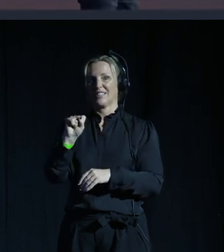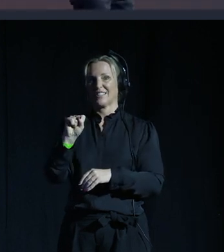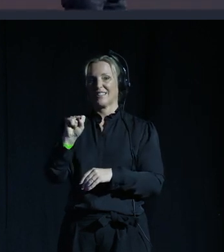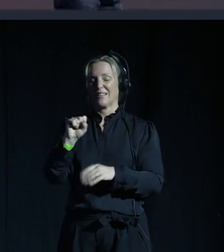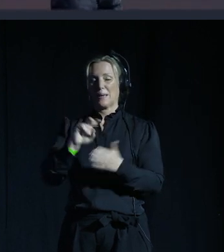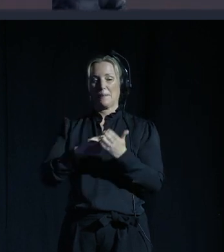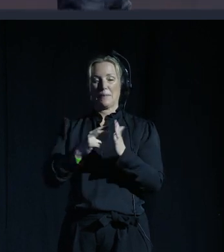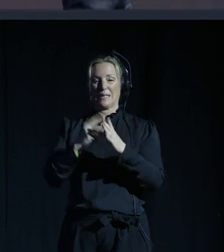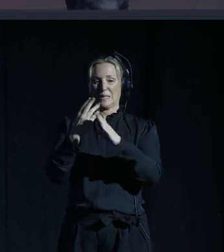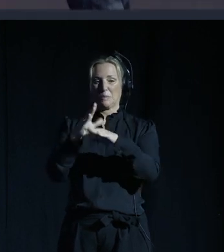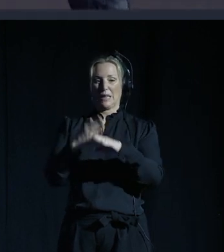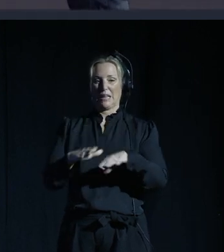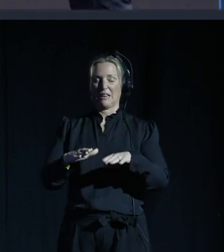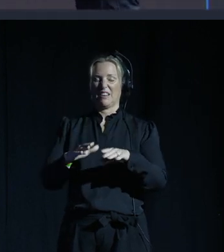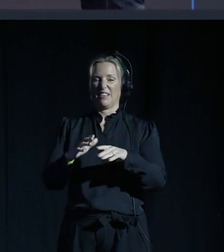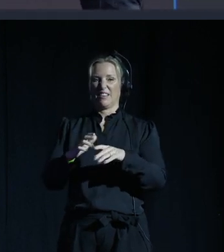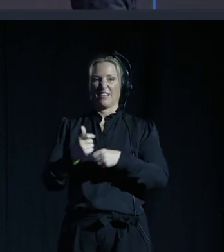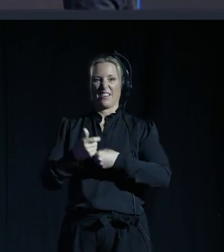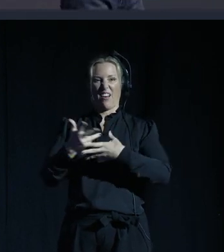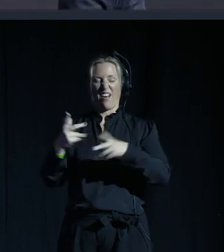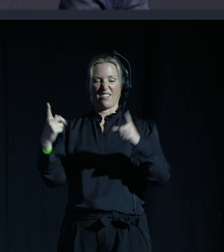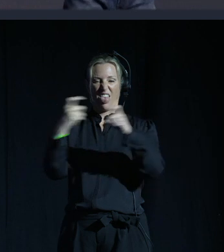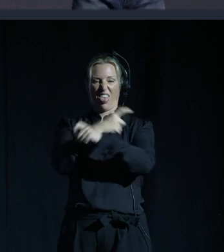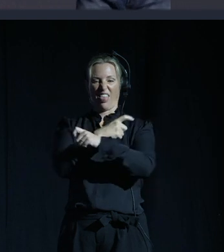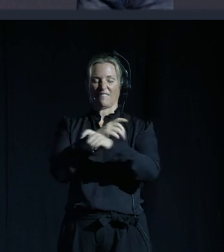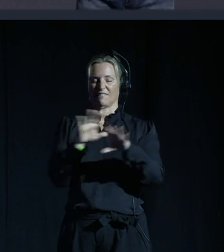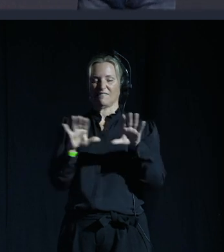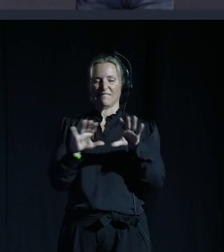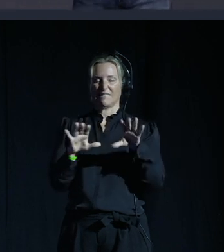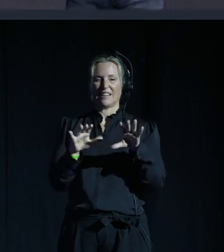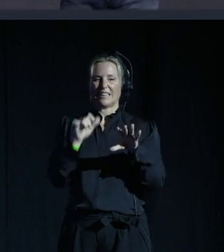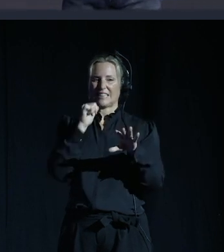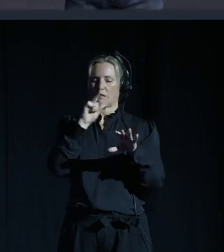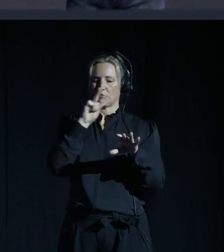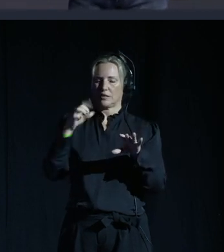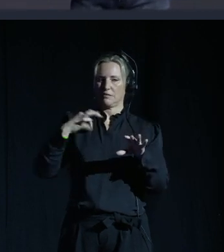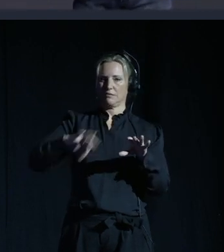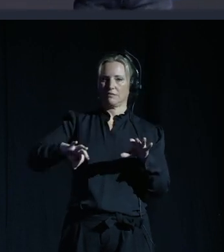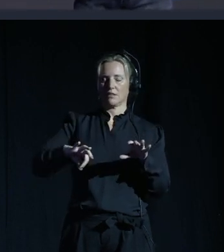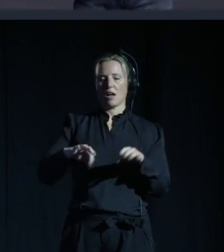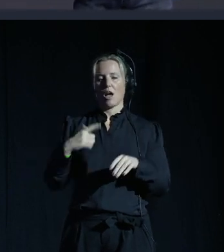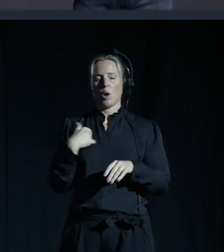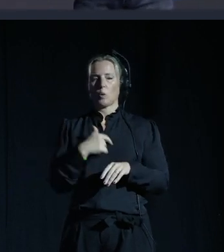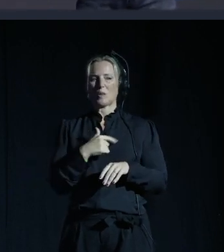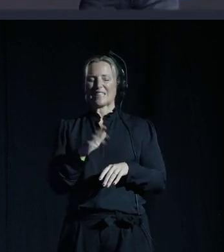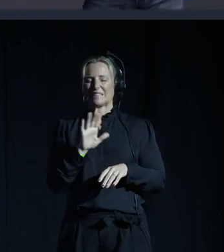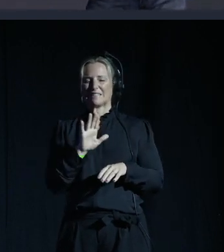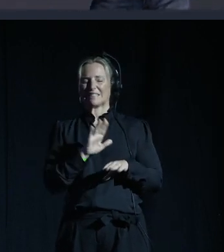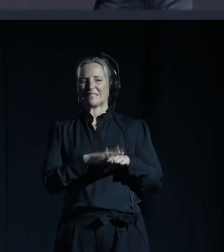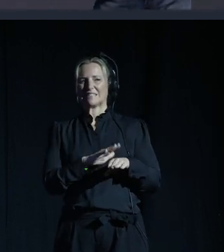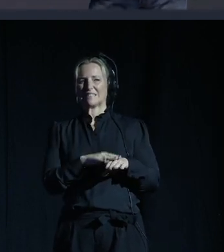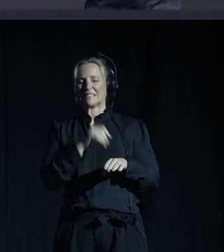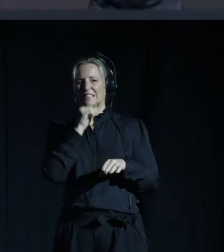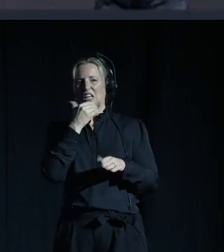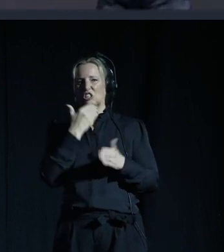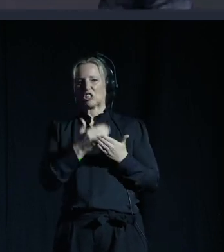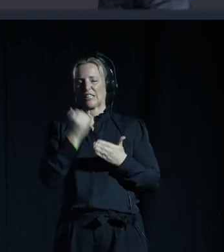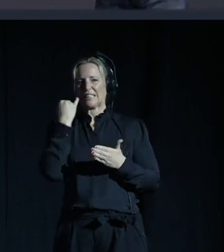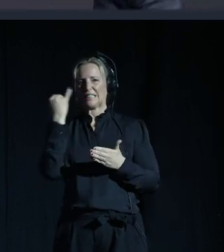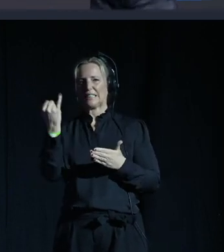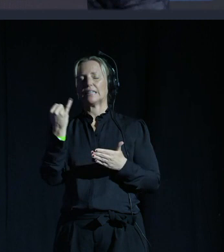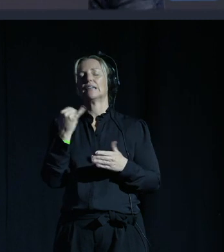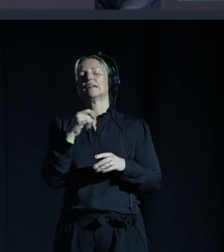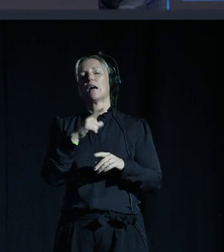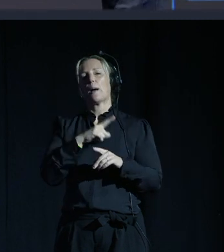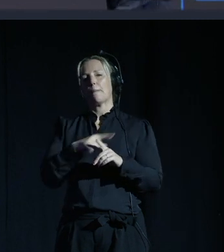complex than the benefit that it provides. So we discouraged it, but we always told you that the thinking will evolve, and we're going to